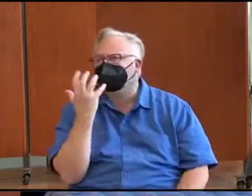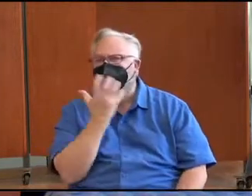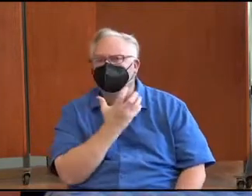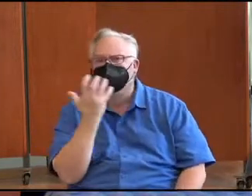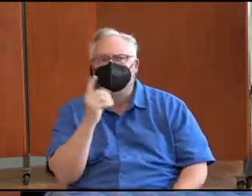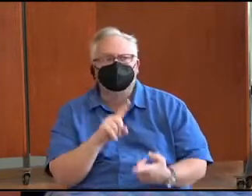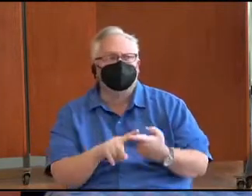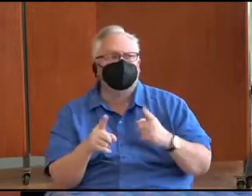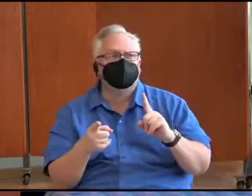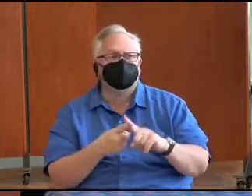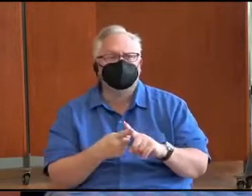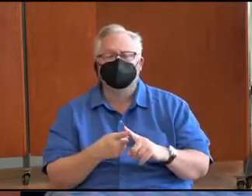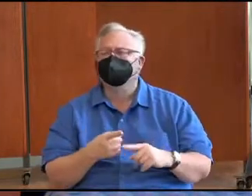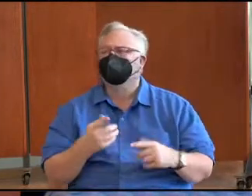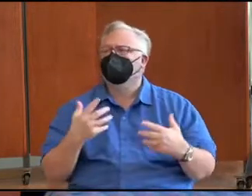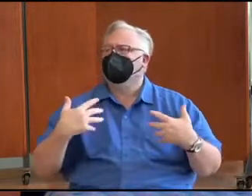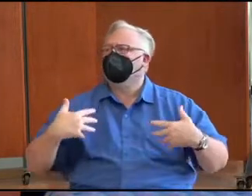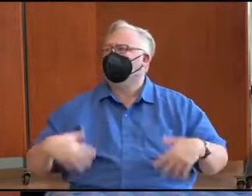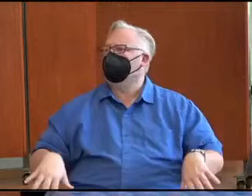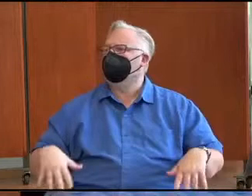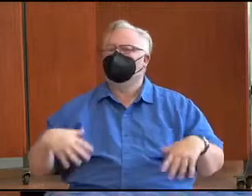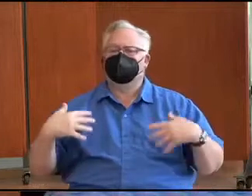friends. Whew.